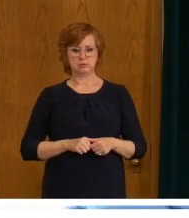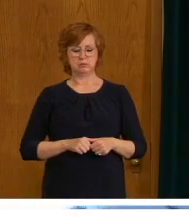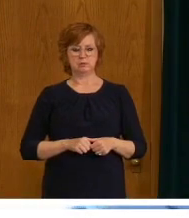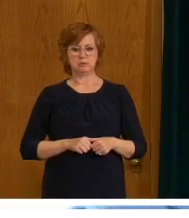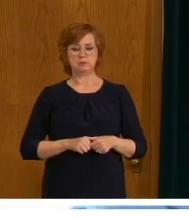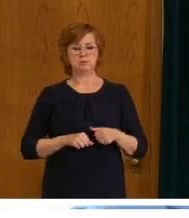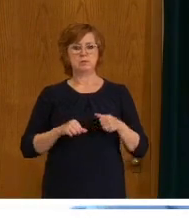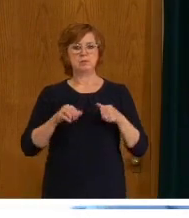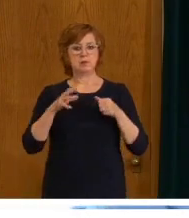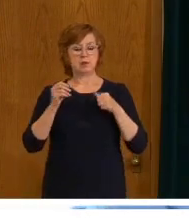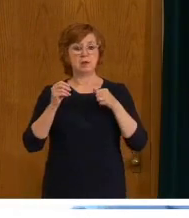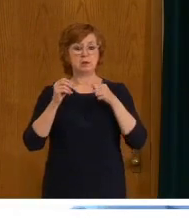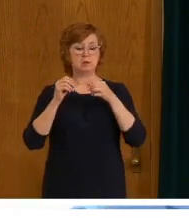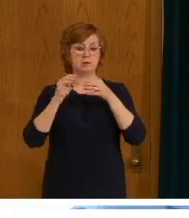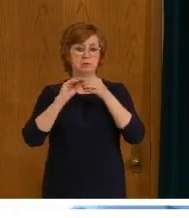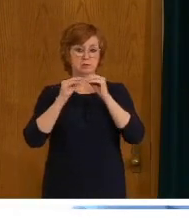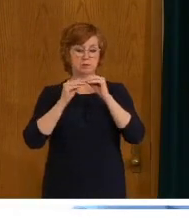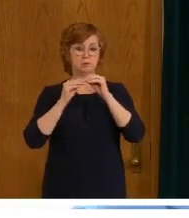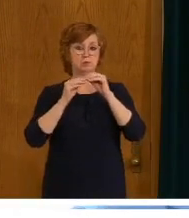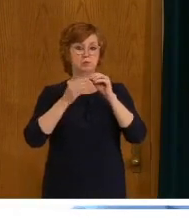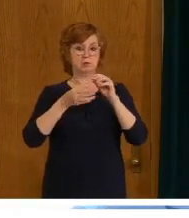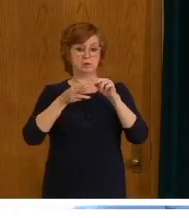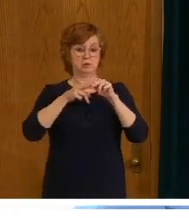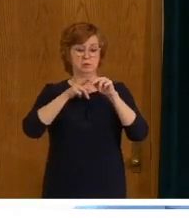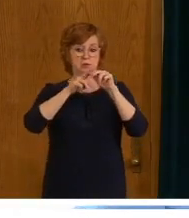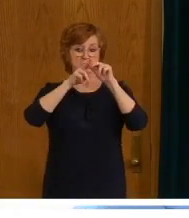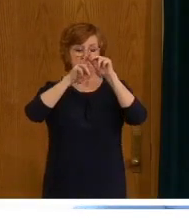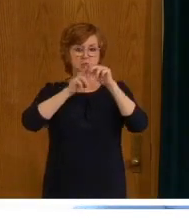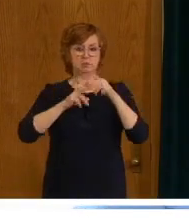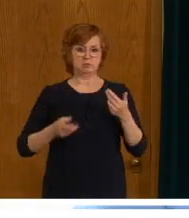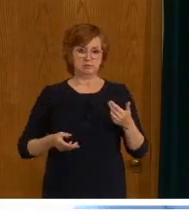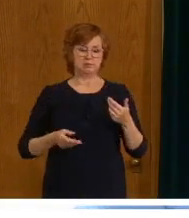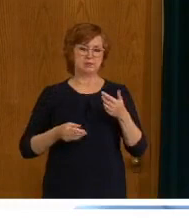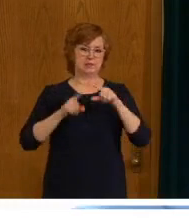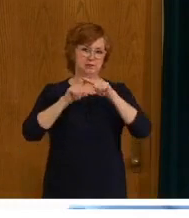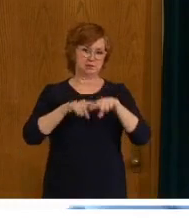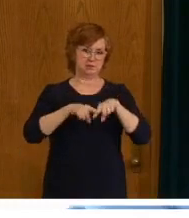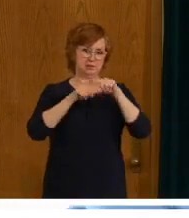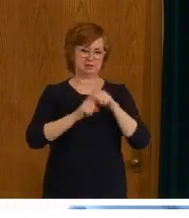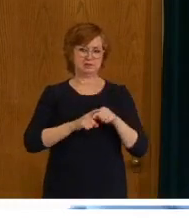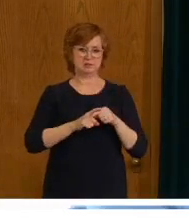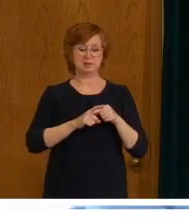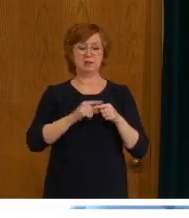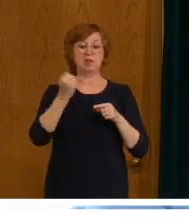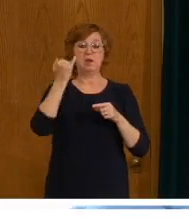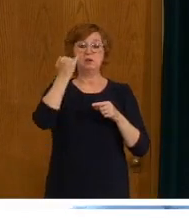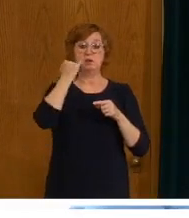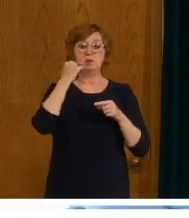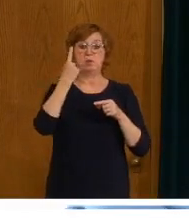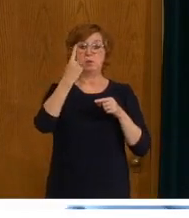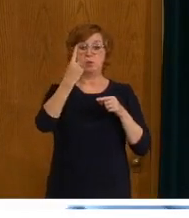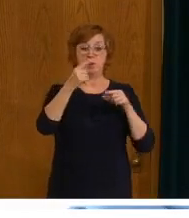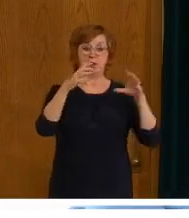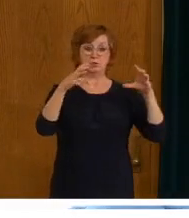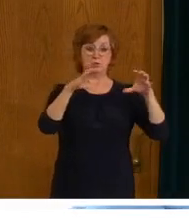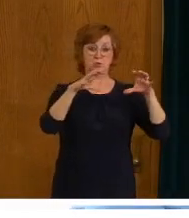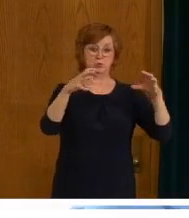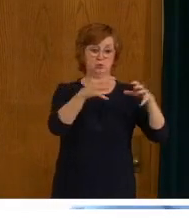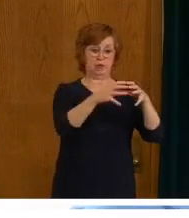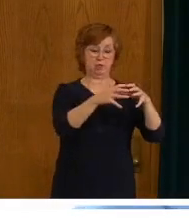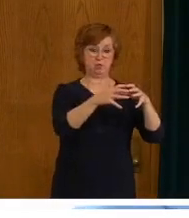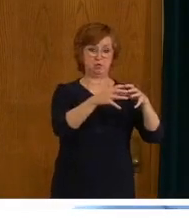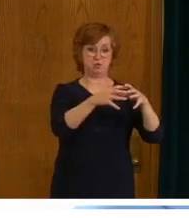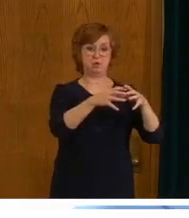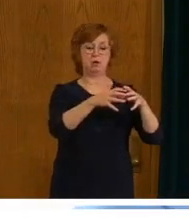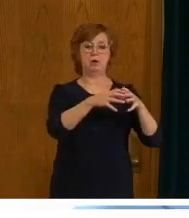cases, how big an outbreak gets in a gathering in a workplace, in a household will